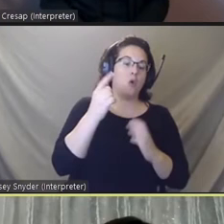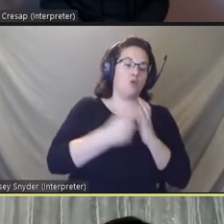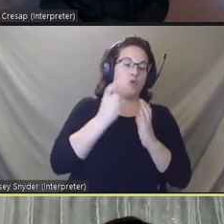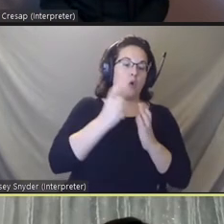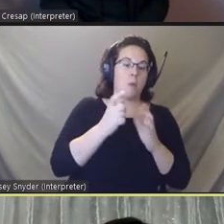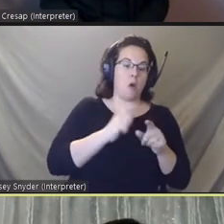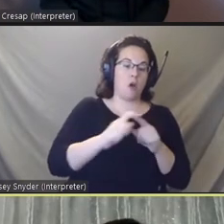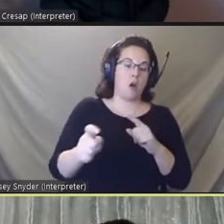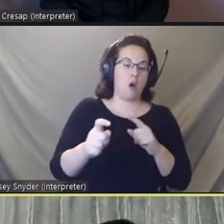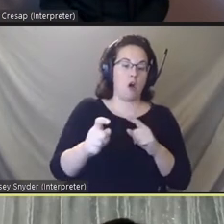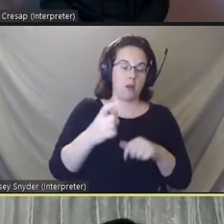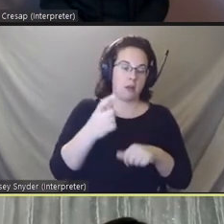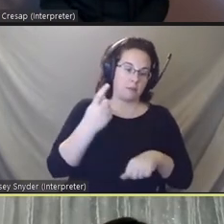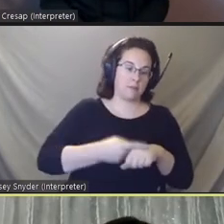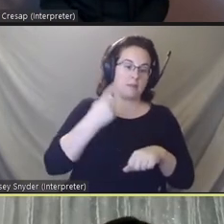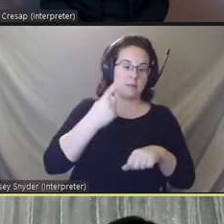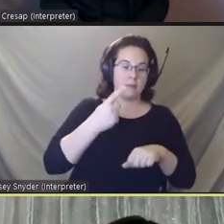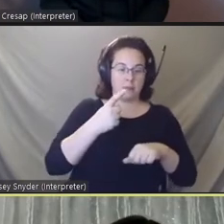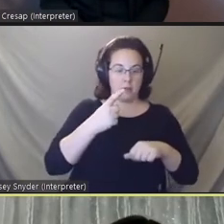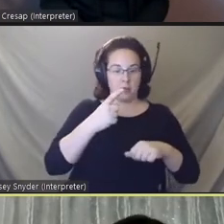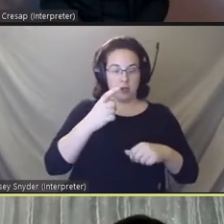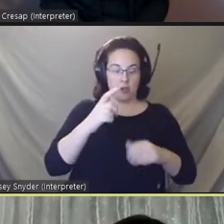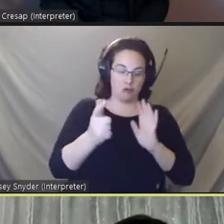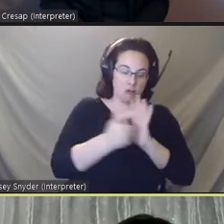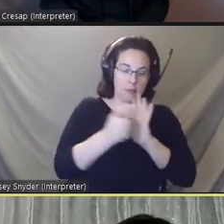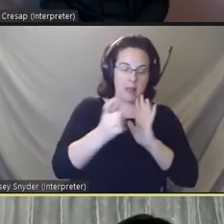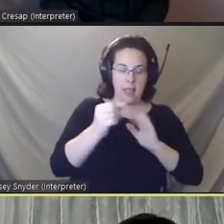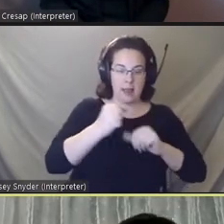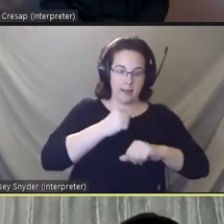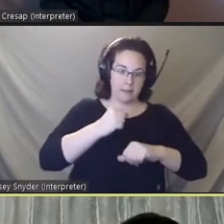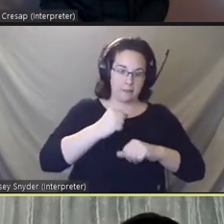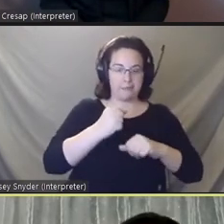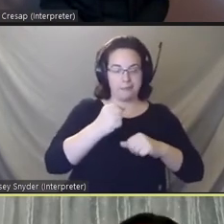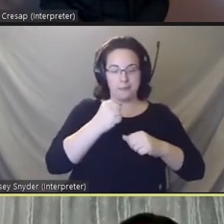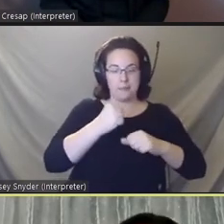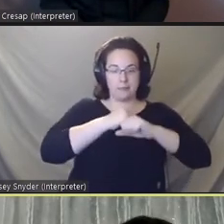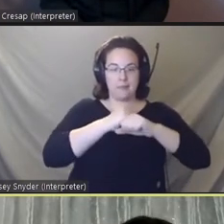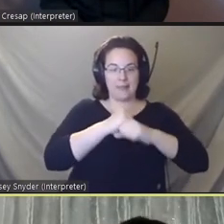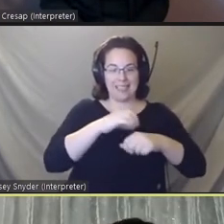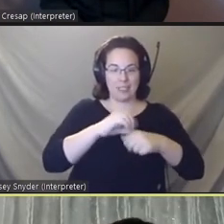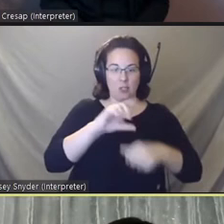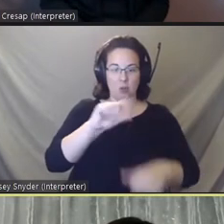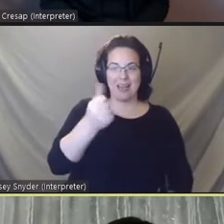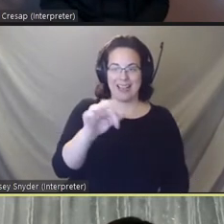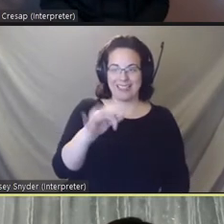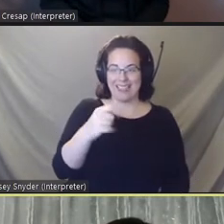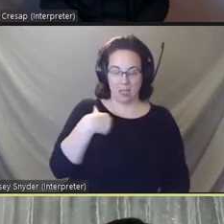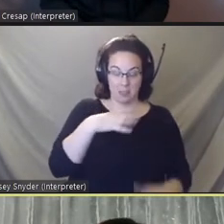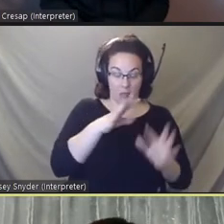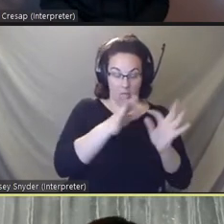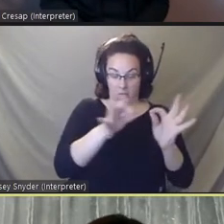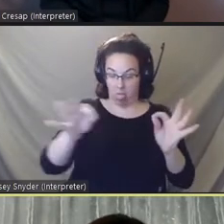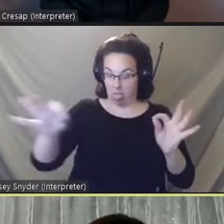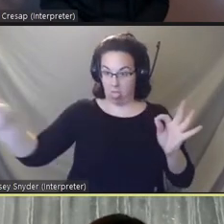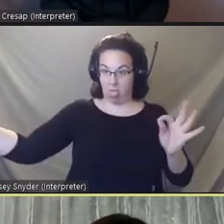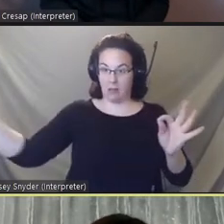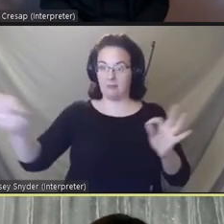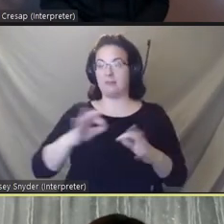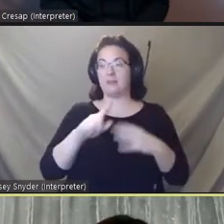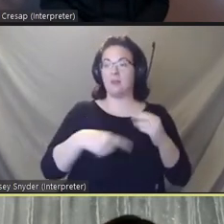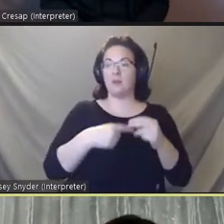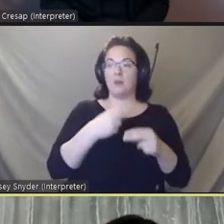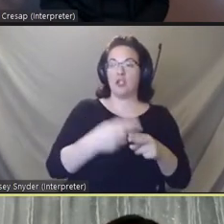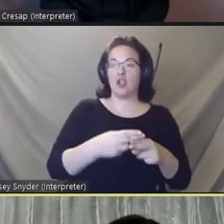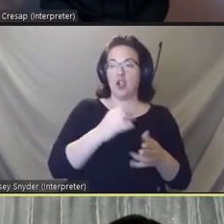Criminal Enforcement and Deterrence Act of 2019. That's a mouthful, so we refer to it as the TRACE Act.